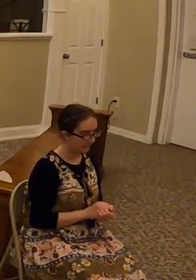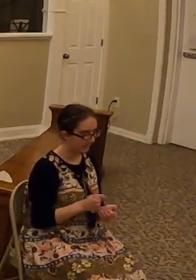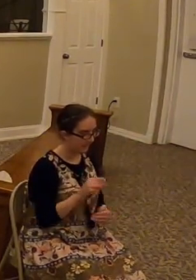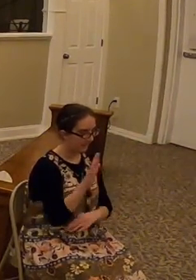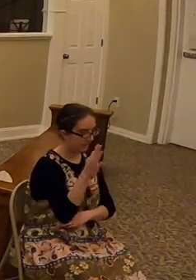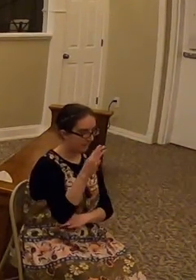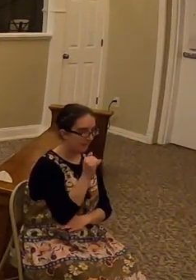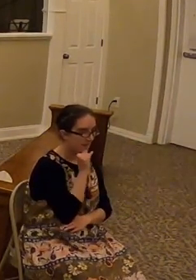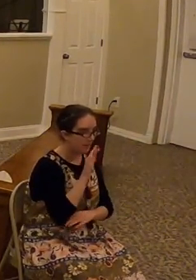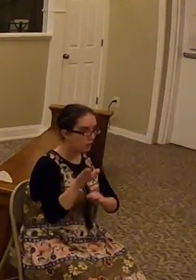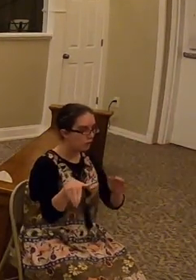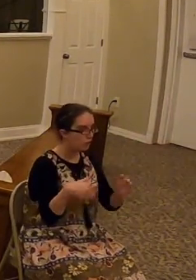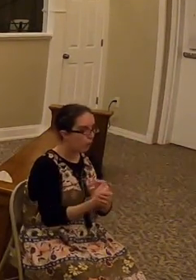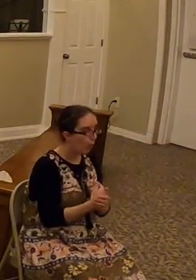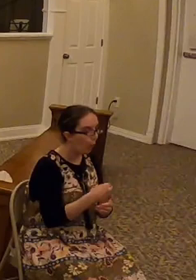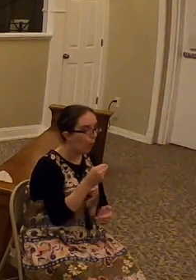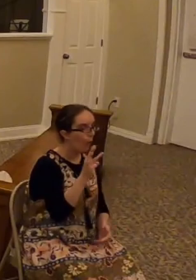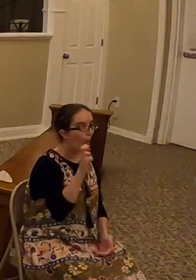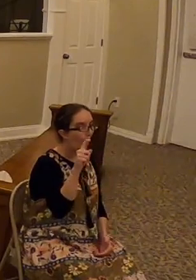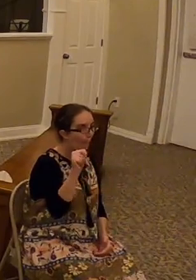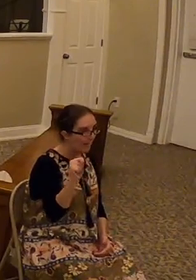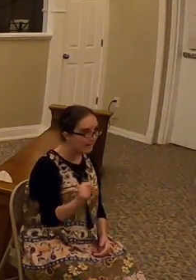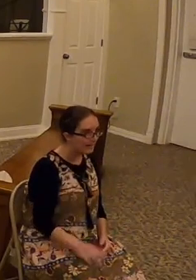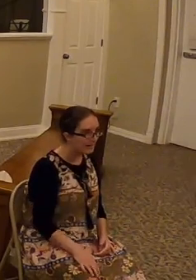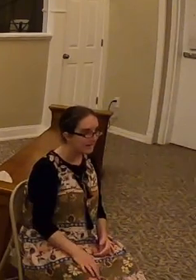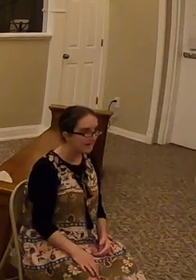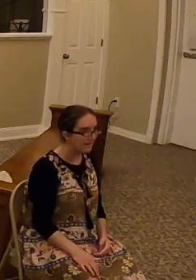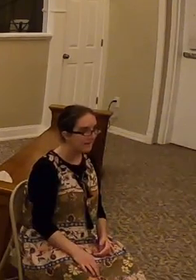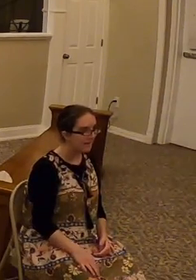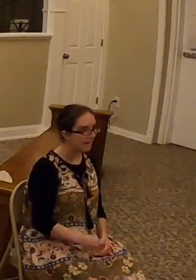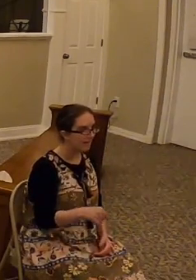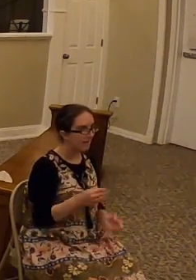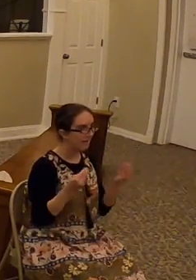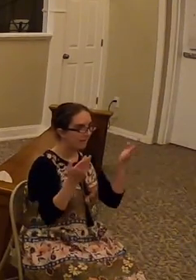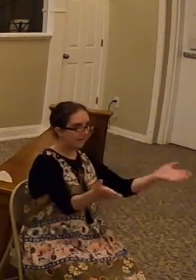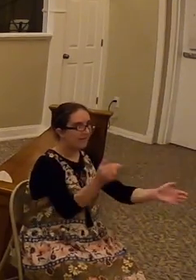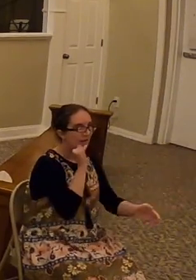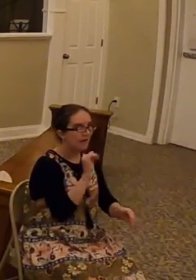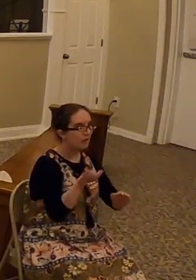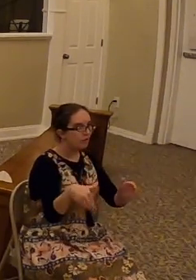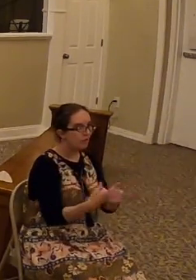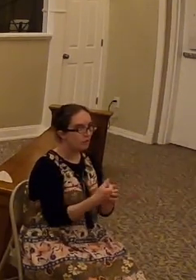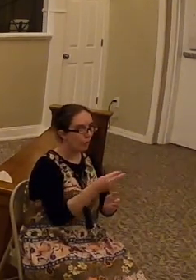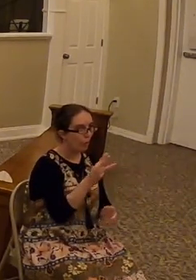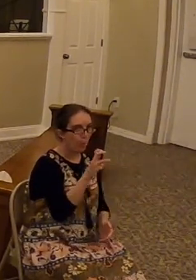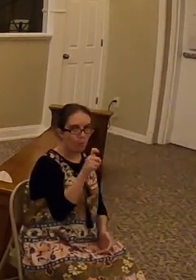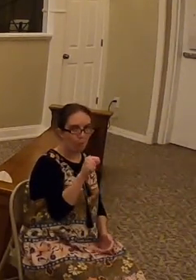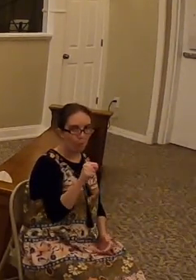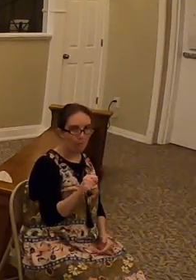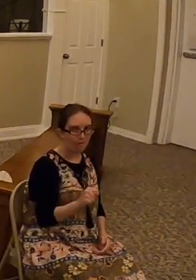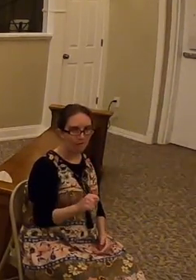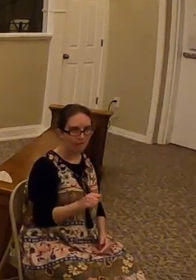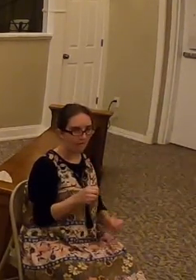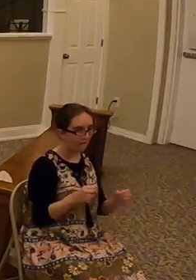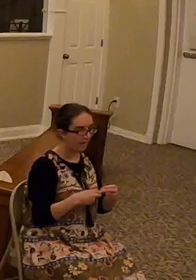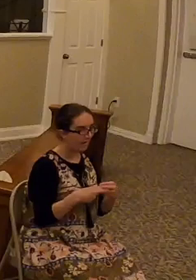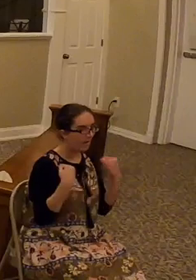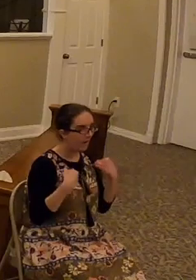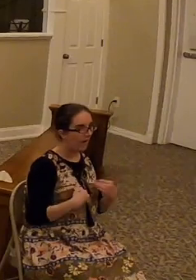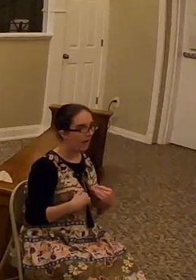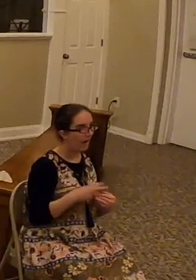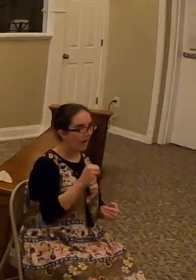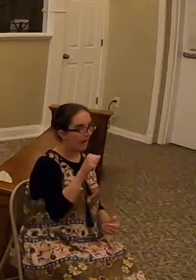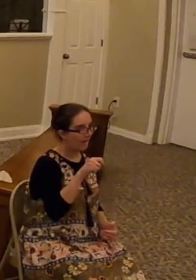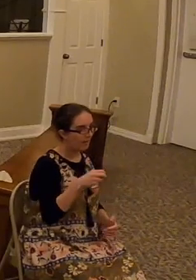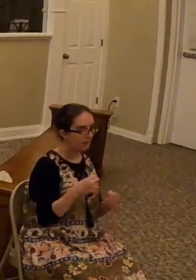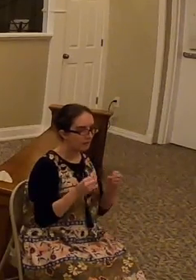The wood is completely wet. The sacrifice is completely wet. Even if he had had